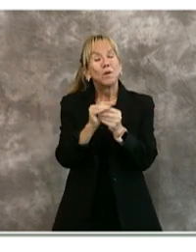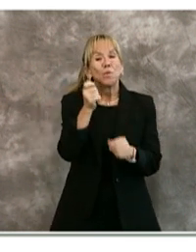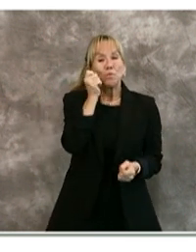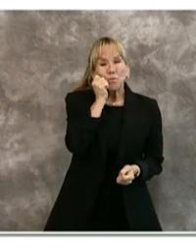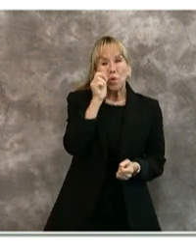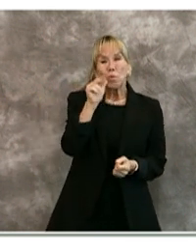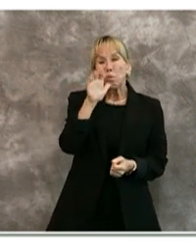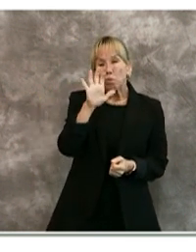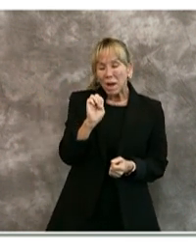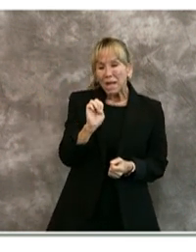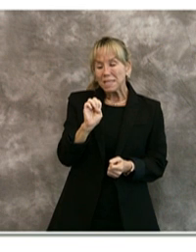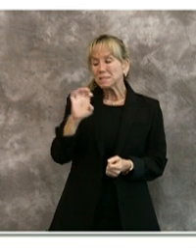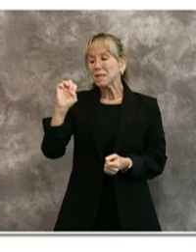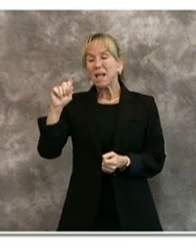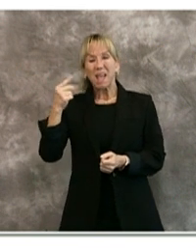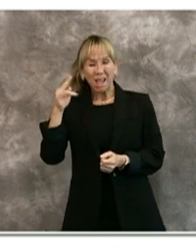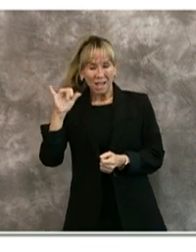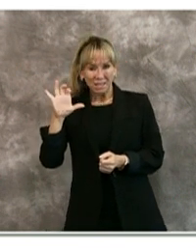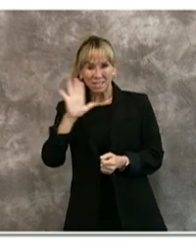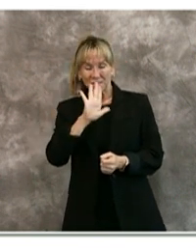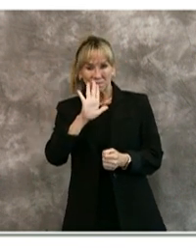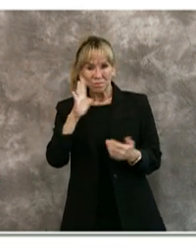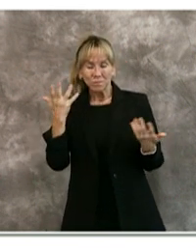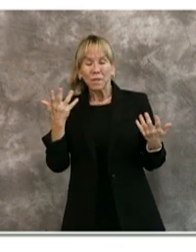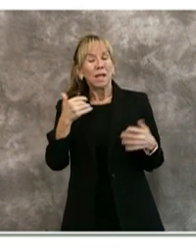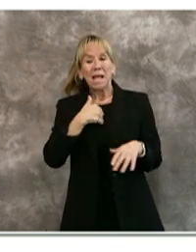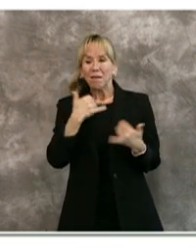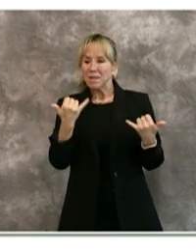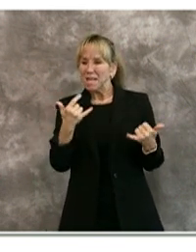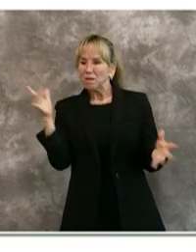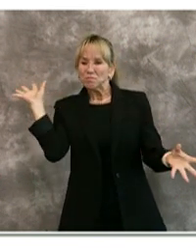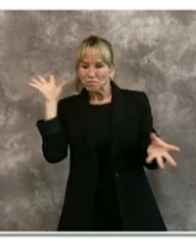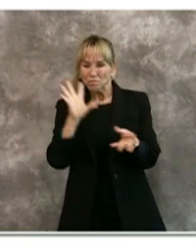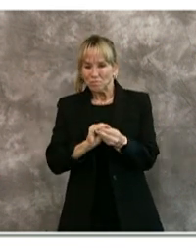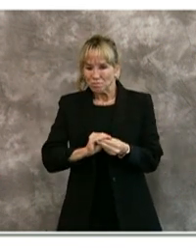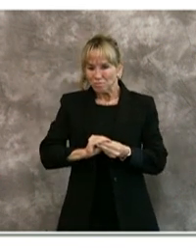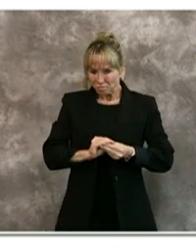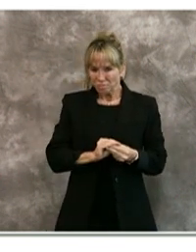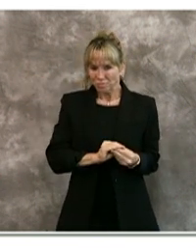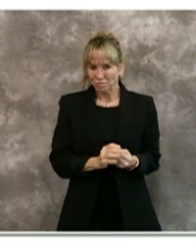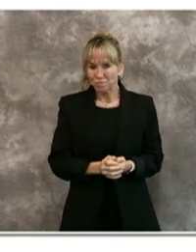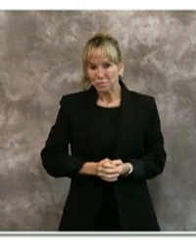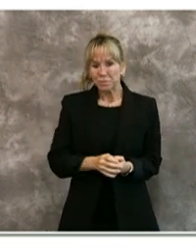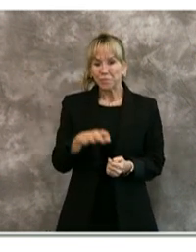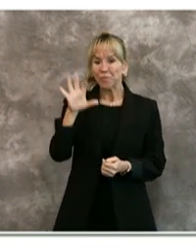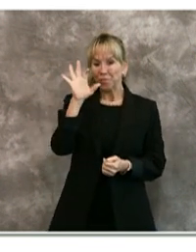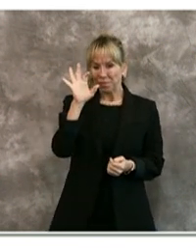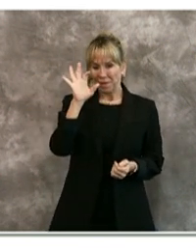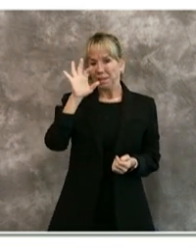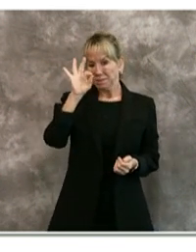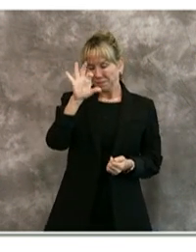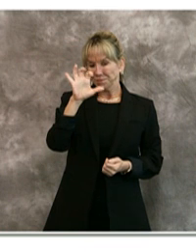for 82%, or 9,586 cases. Of this total,